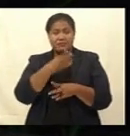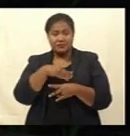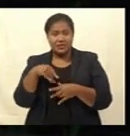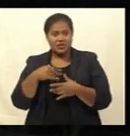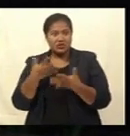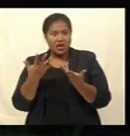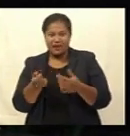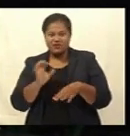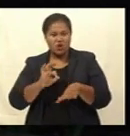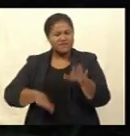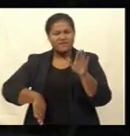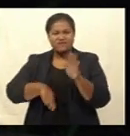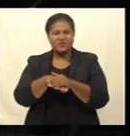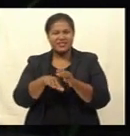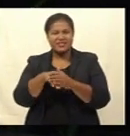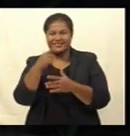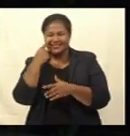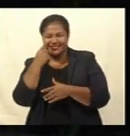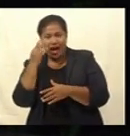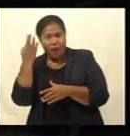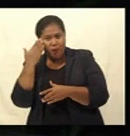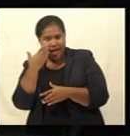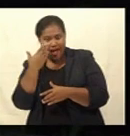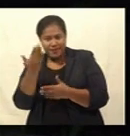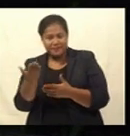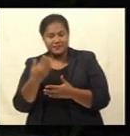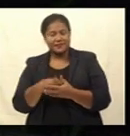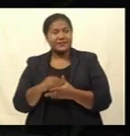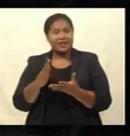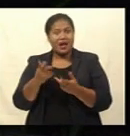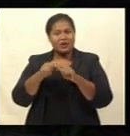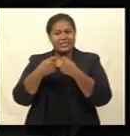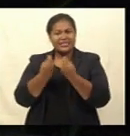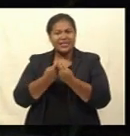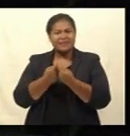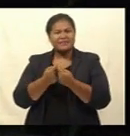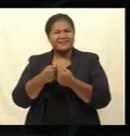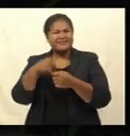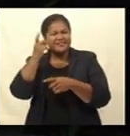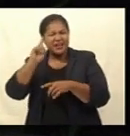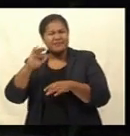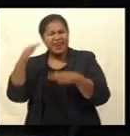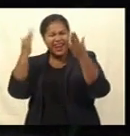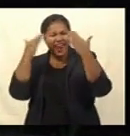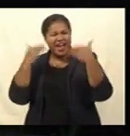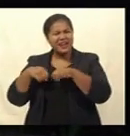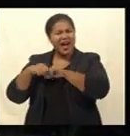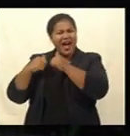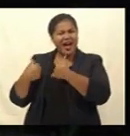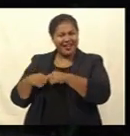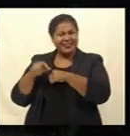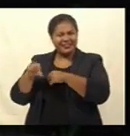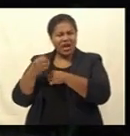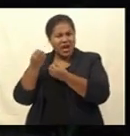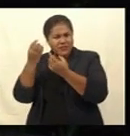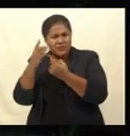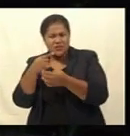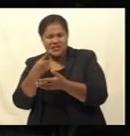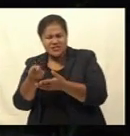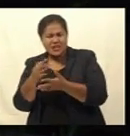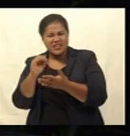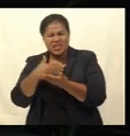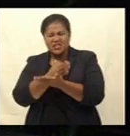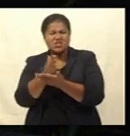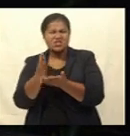not fully accounted for. Now, the team is called Lionheart. Information gathered that players shared the hostel